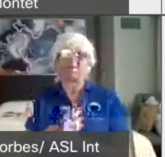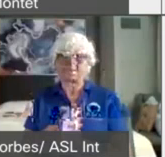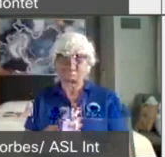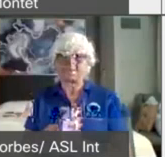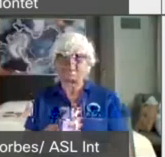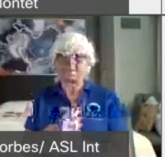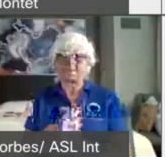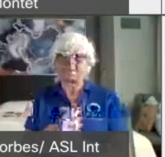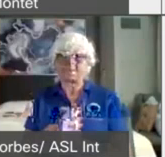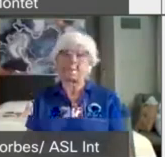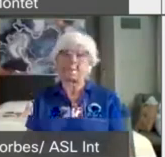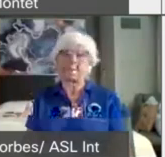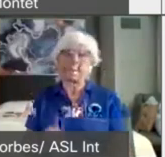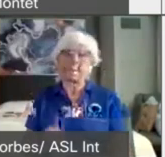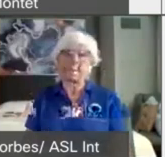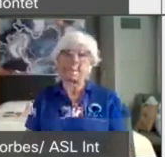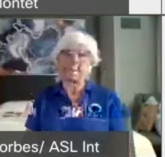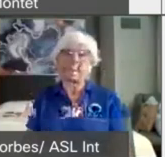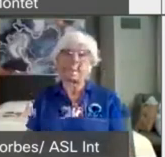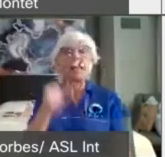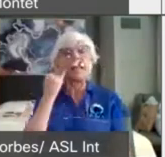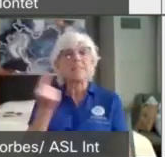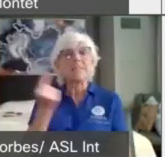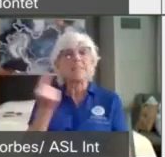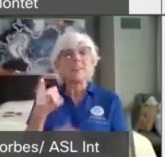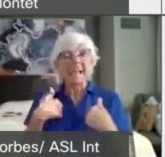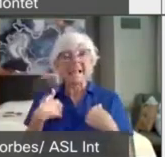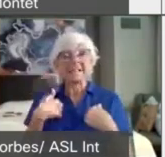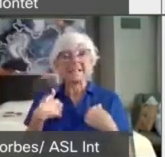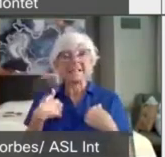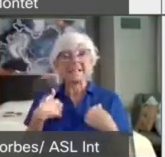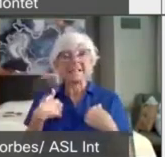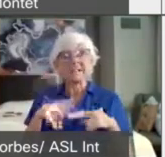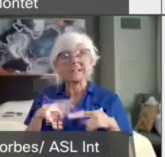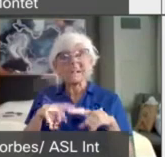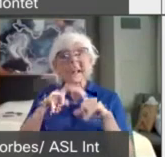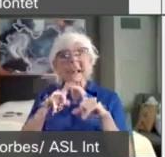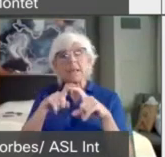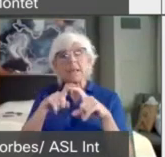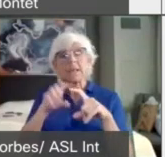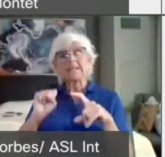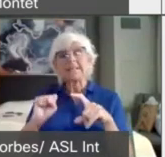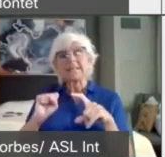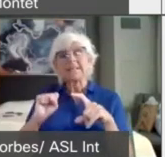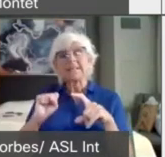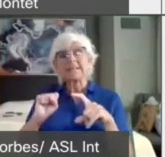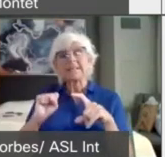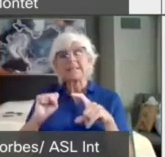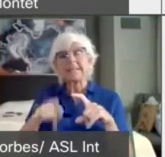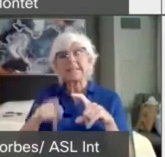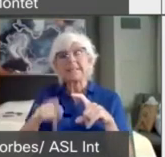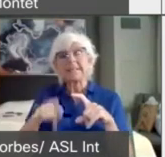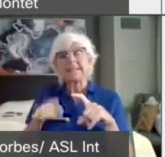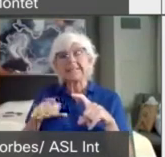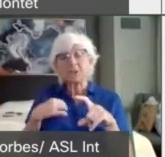Okay. If someone has a pending SNAP application, and let me be, go before I go on to that, Barbara, I think that